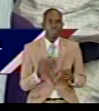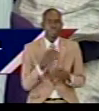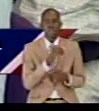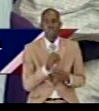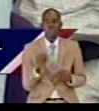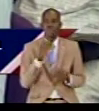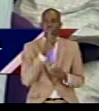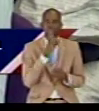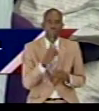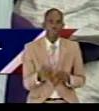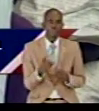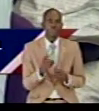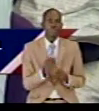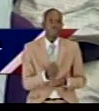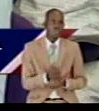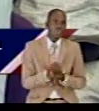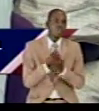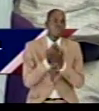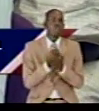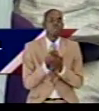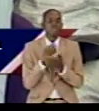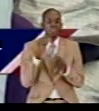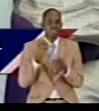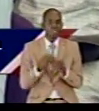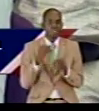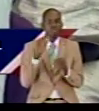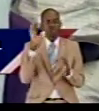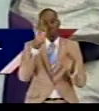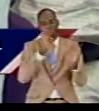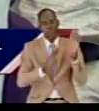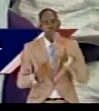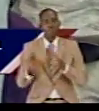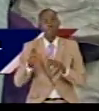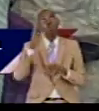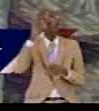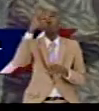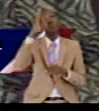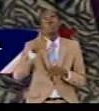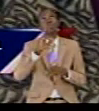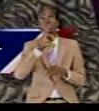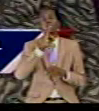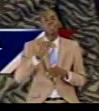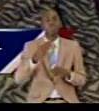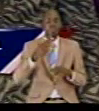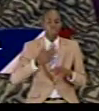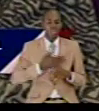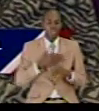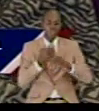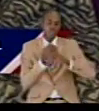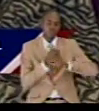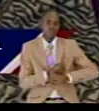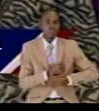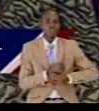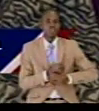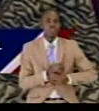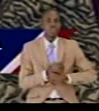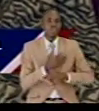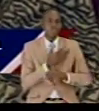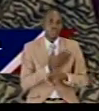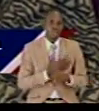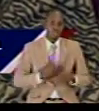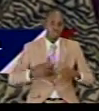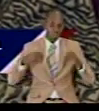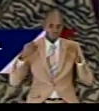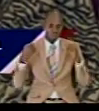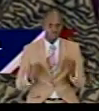present help in trouble. Read that again now. God is my refuge and